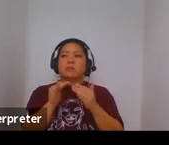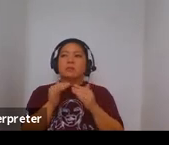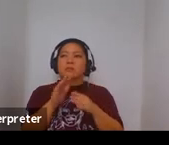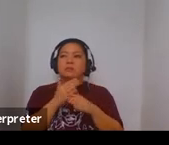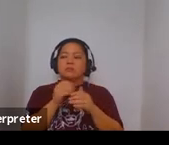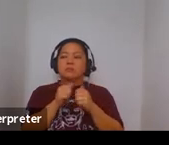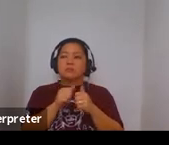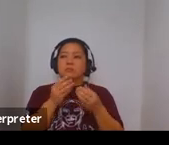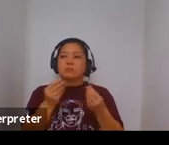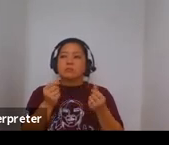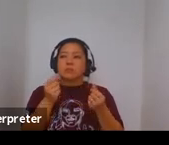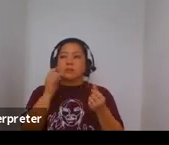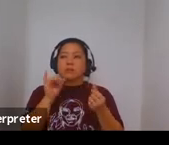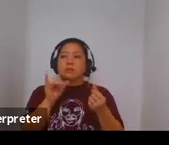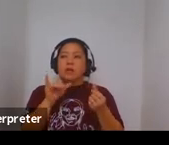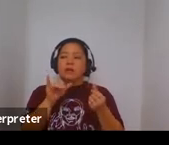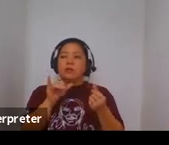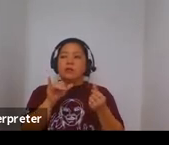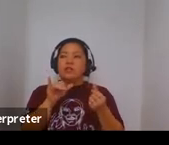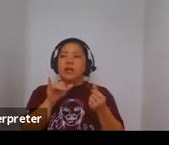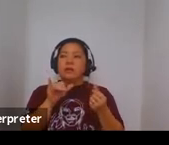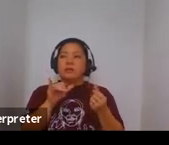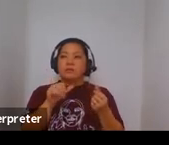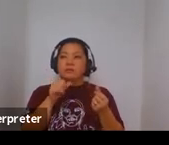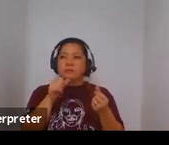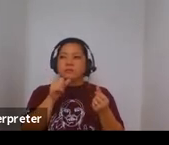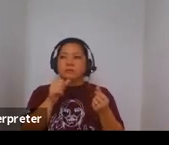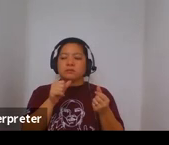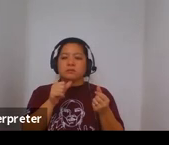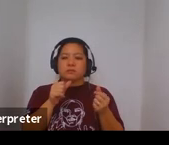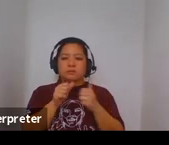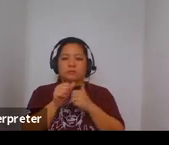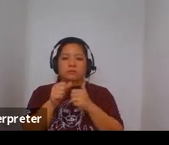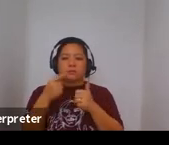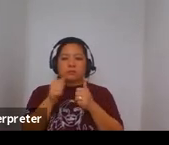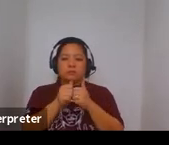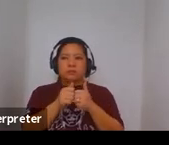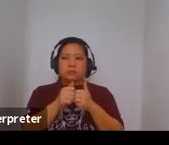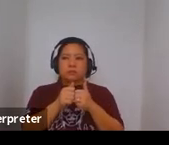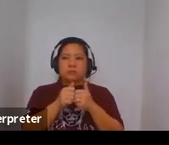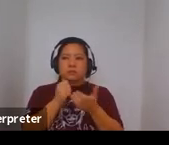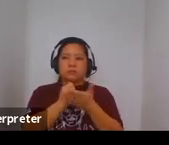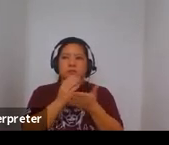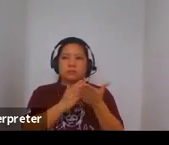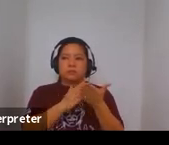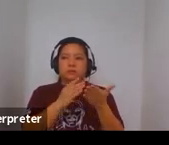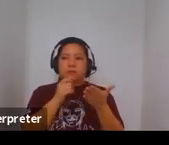the solution. I think that's the way to go forward without stamping on